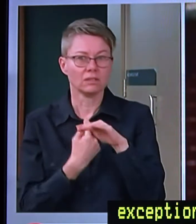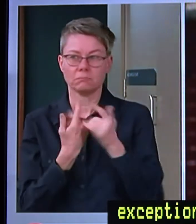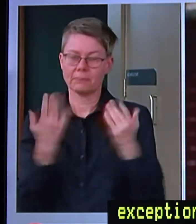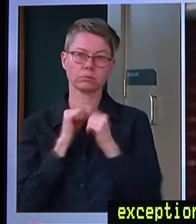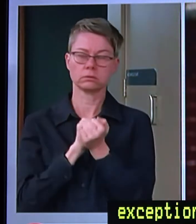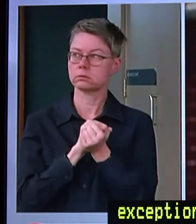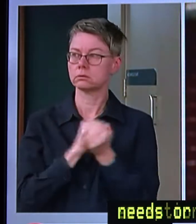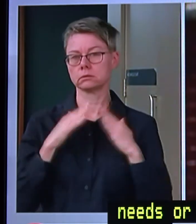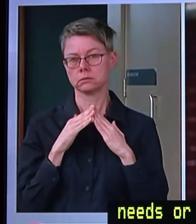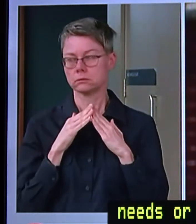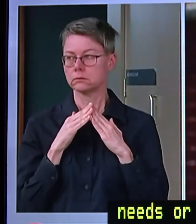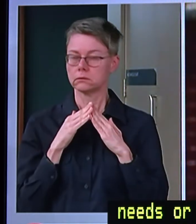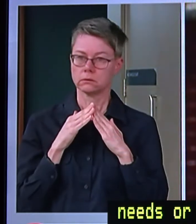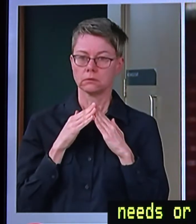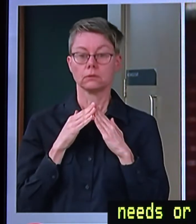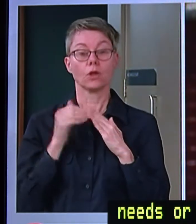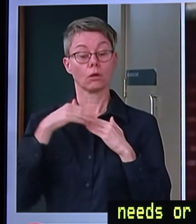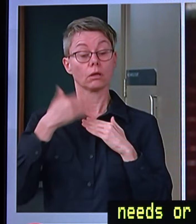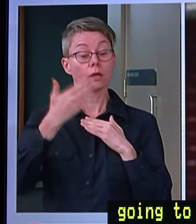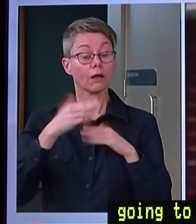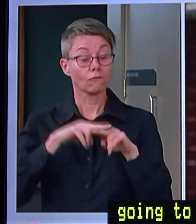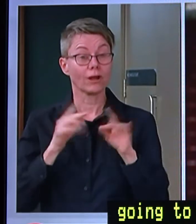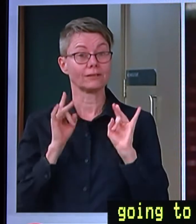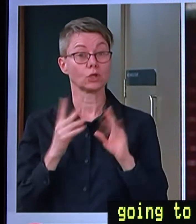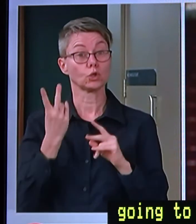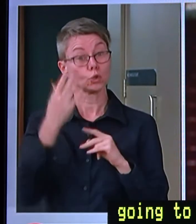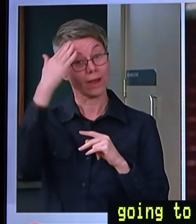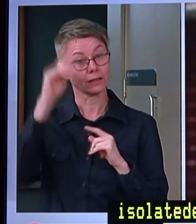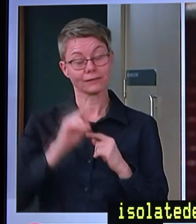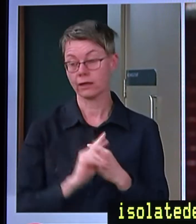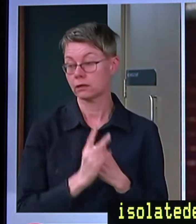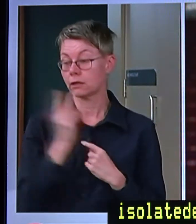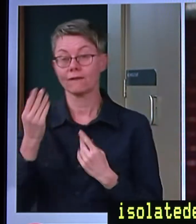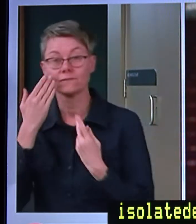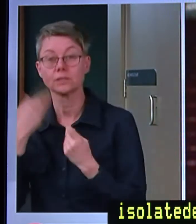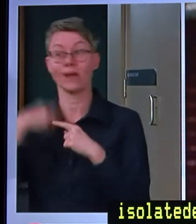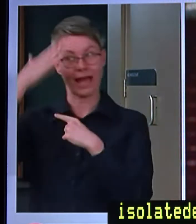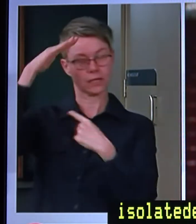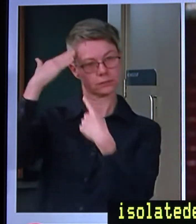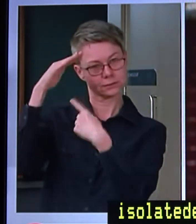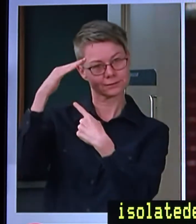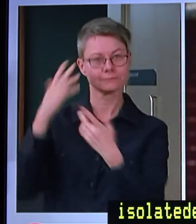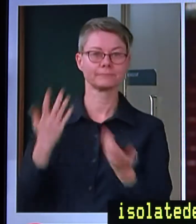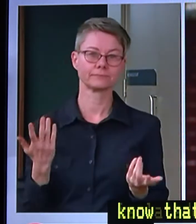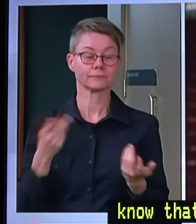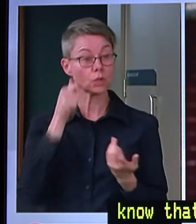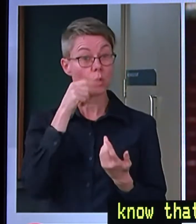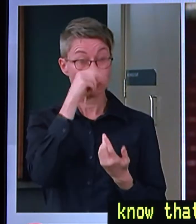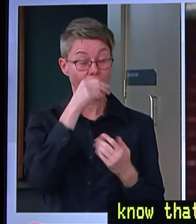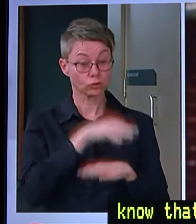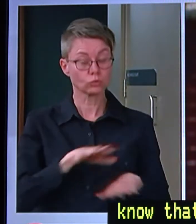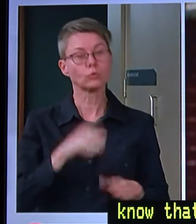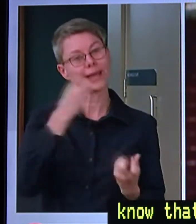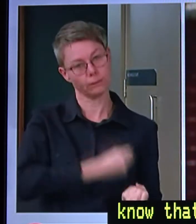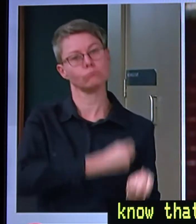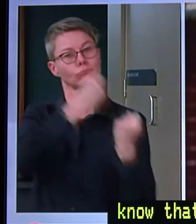their homes. So please know that from Friday, 2 adults can go and visit anyone else, and we've said, I've used the word adults to say that obviously